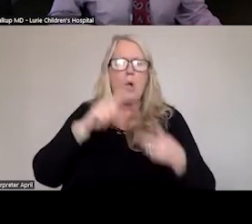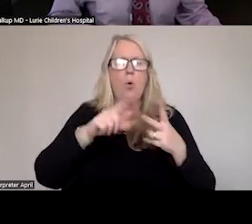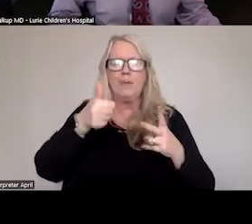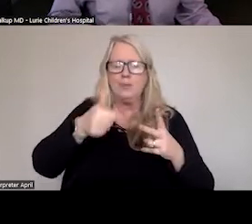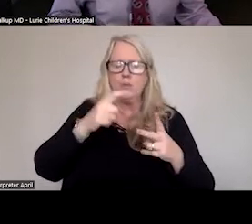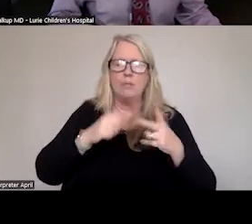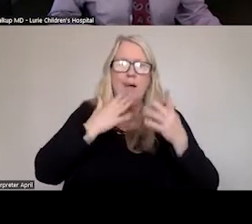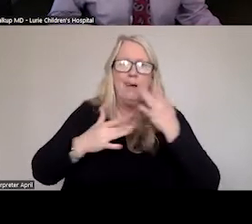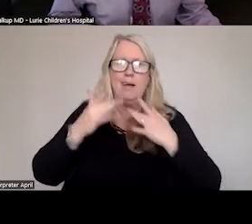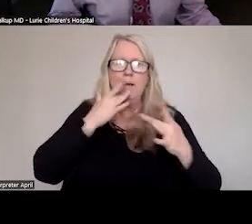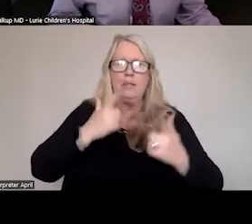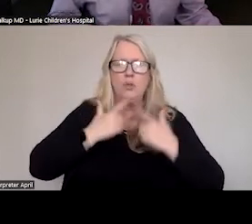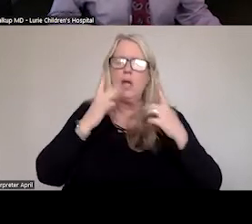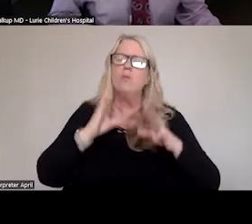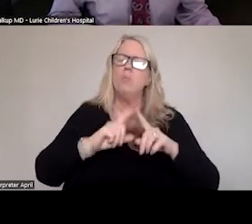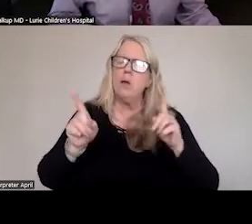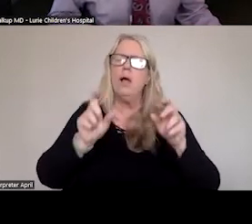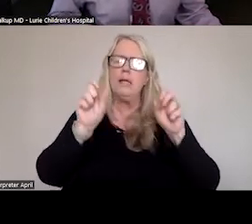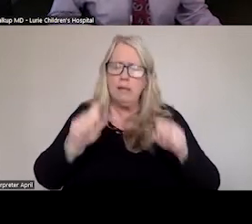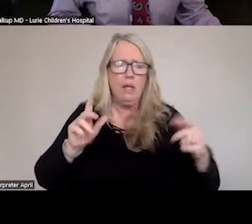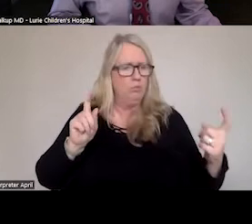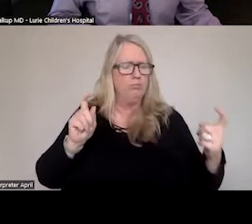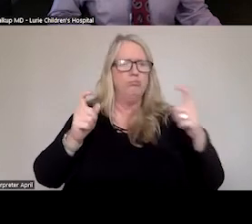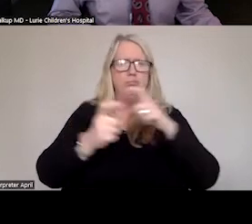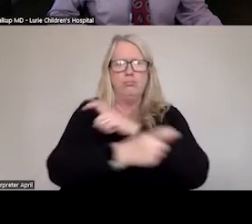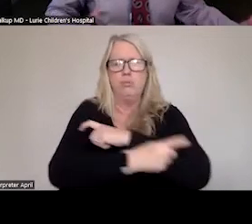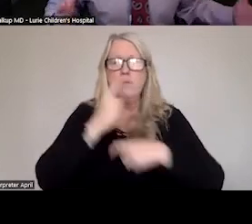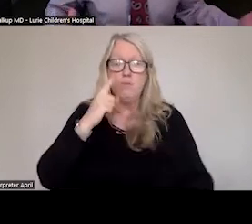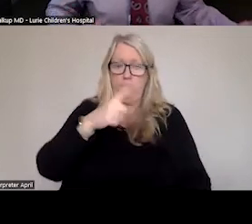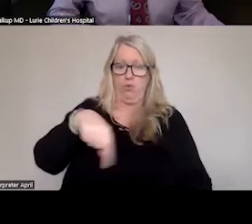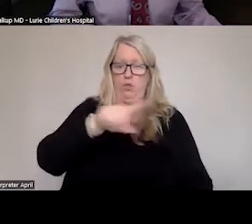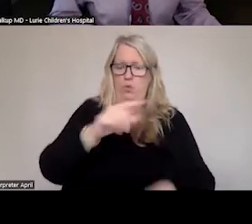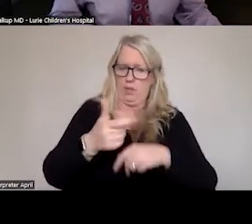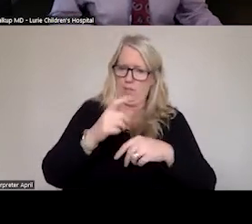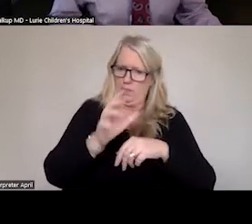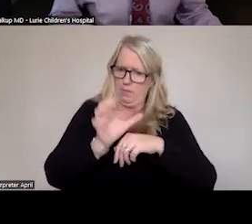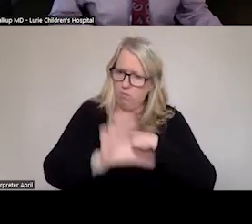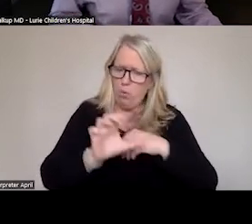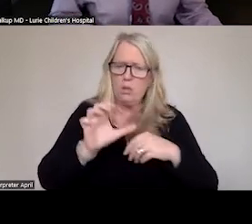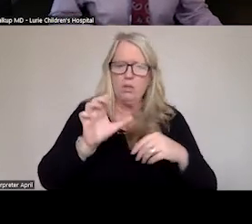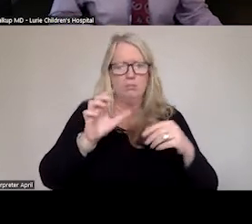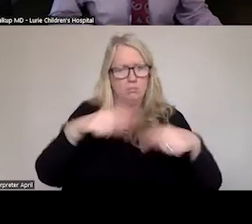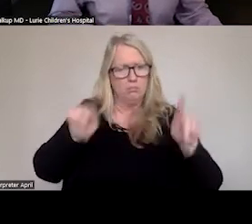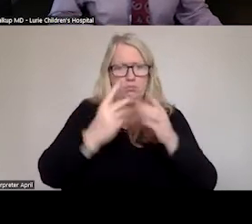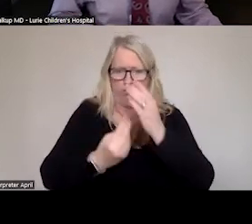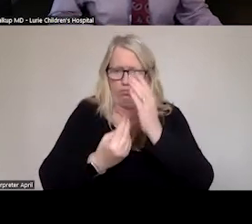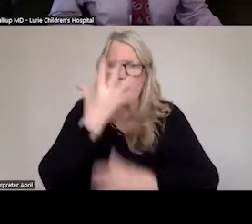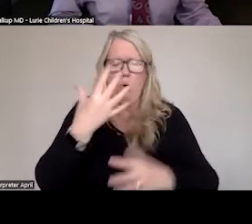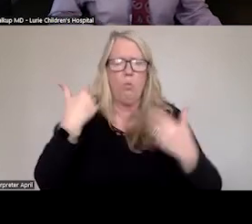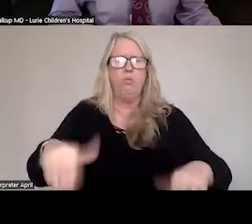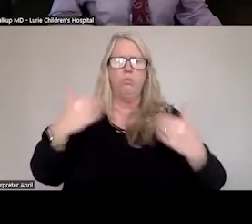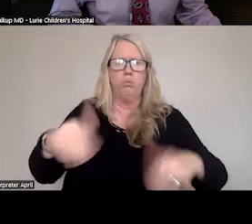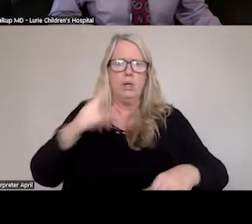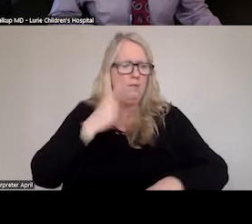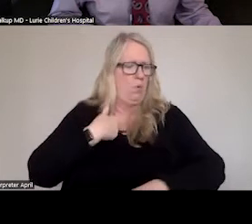those experiences can be really transformative for you and force you on some fundamental level to grow in a powerful way, to heal